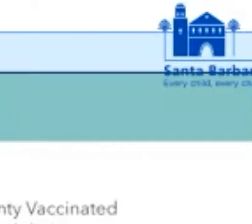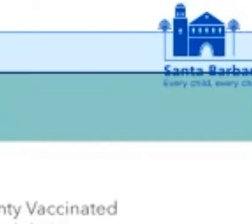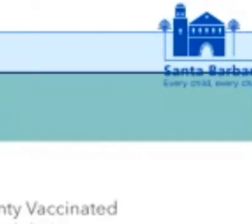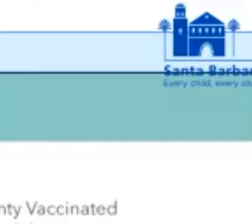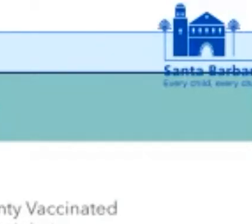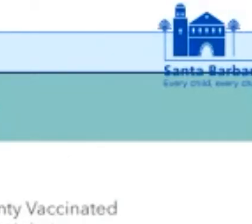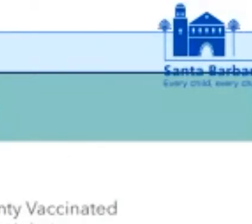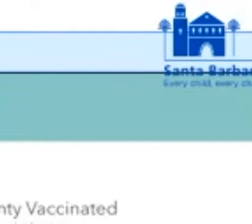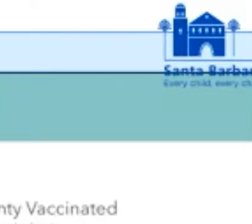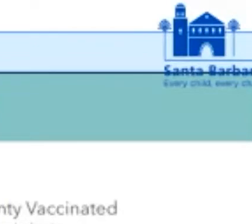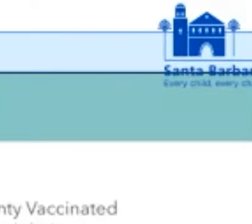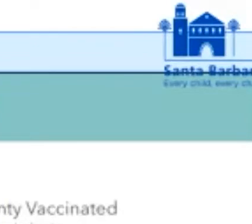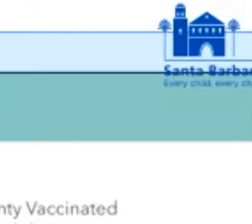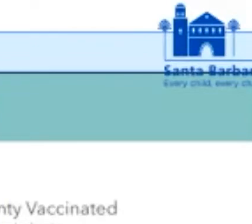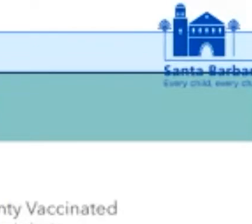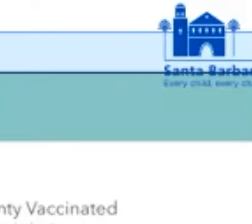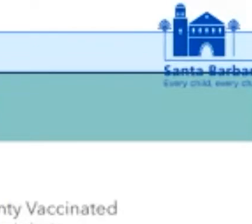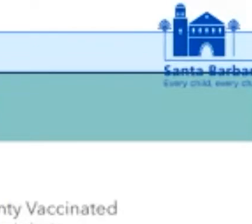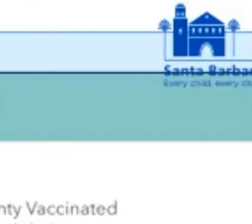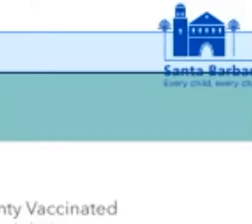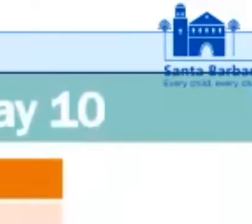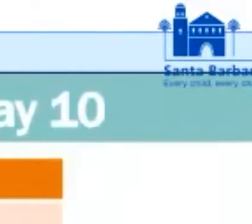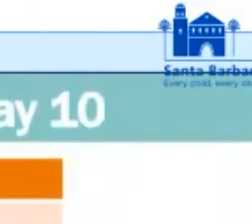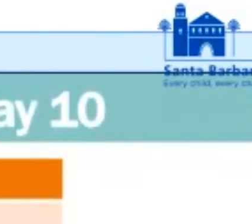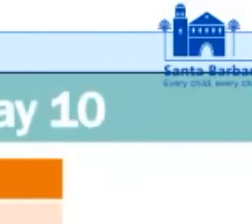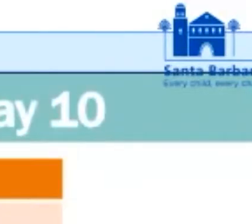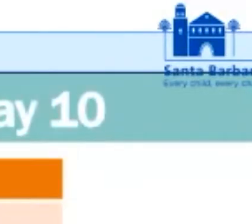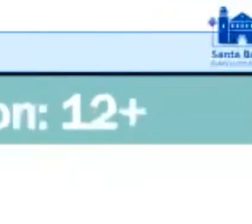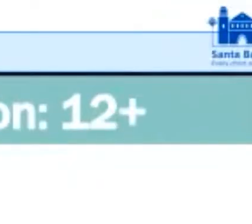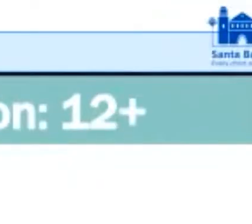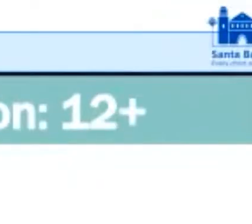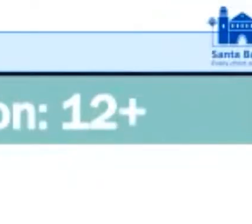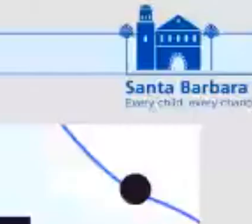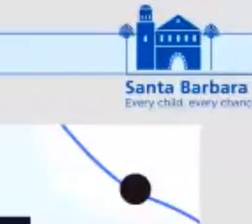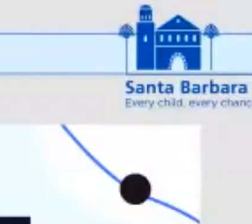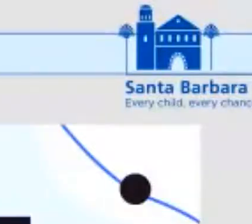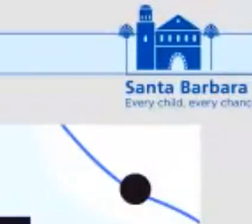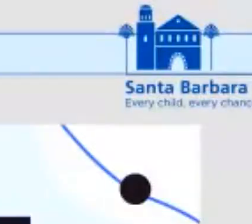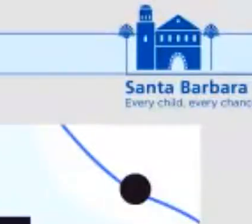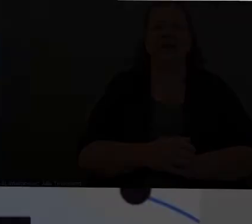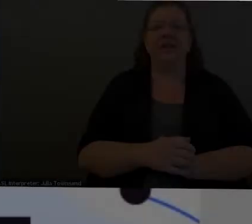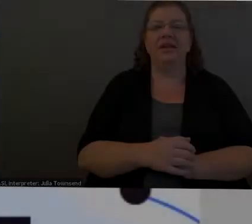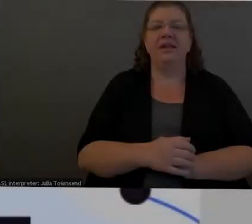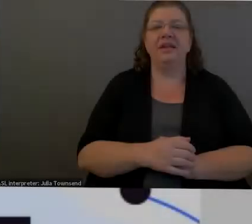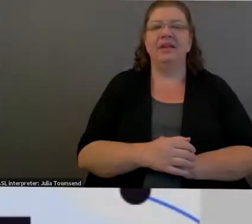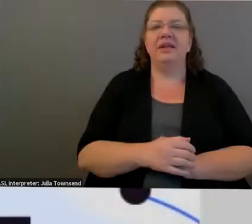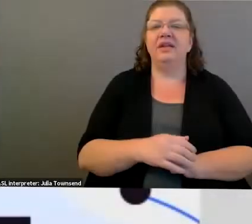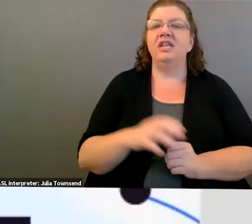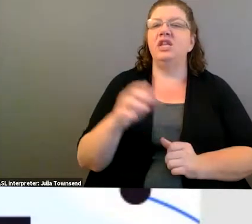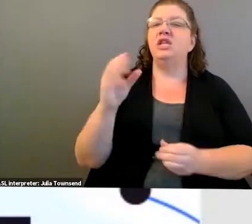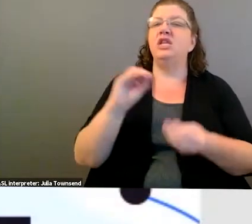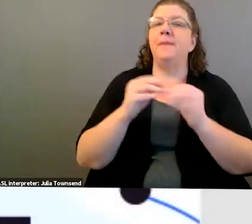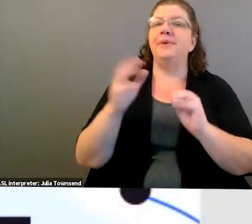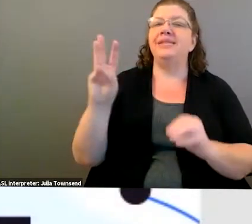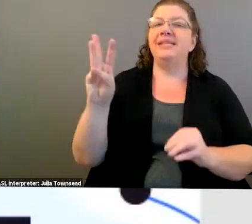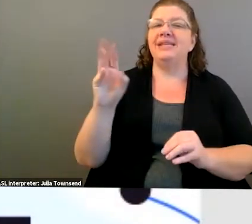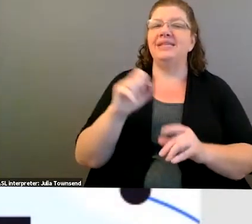We'll go ahead and go on to mine. Yeah, it's on. Brian, if you could go to slide 6, thank